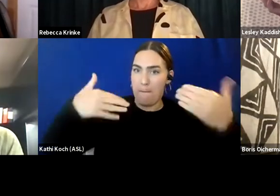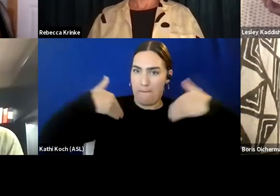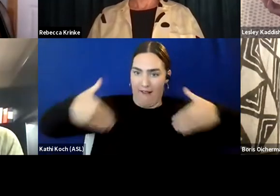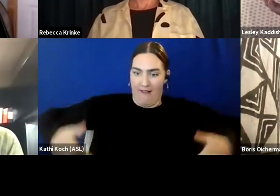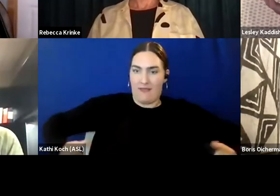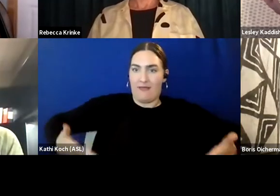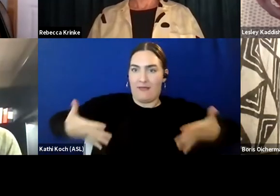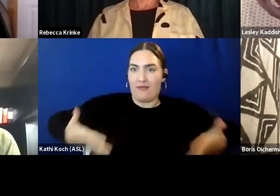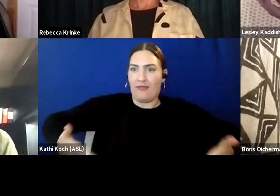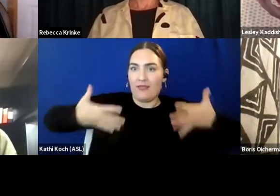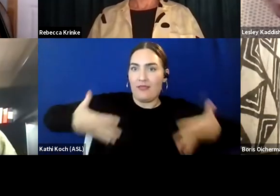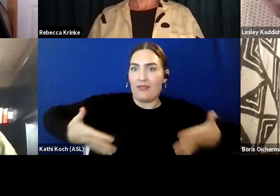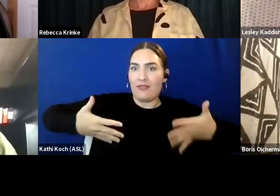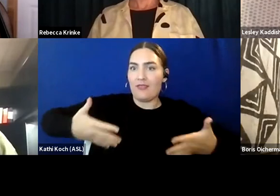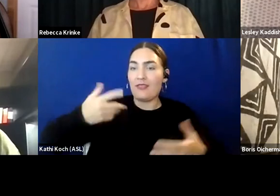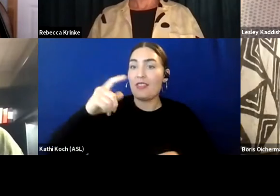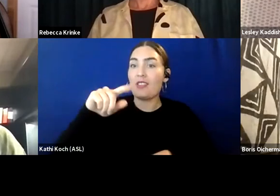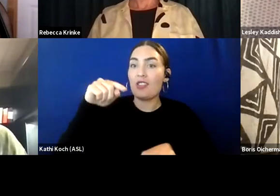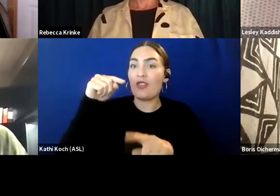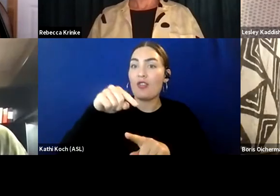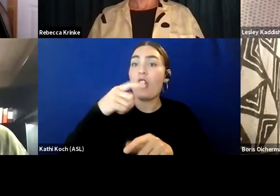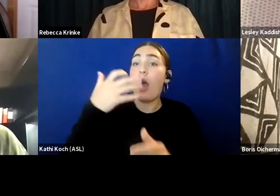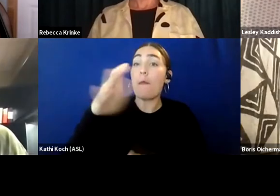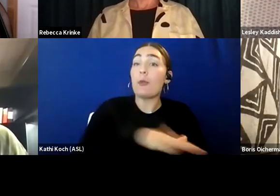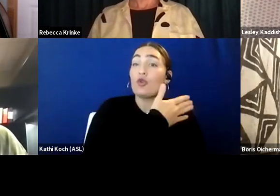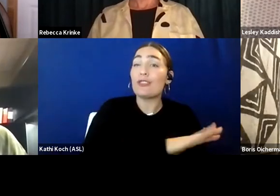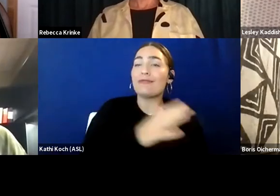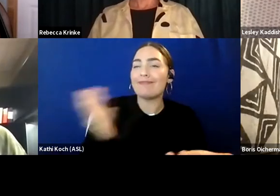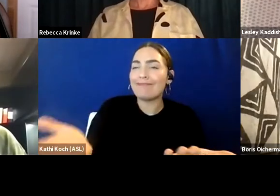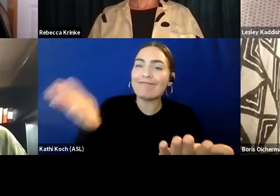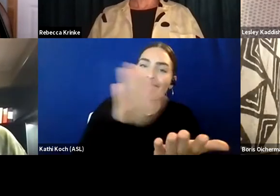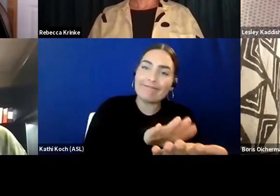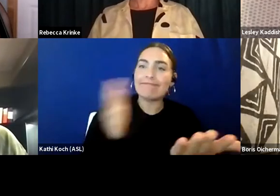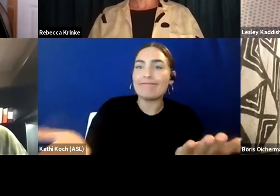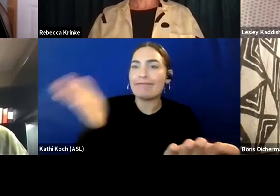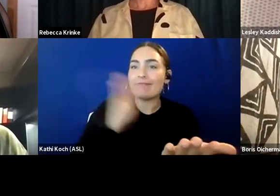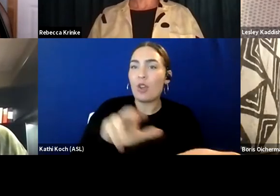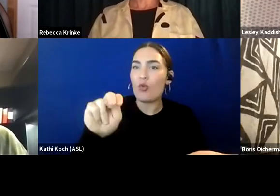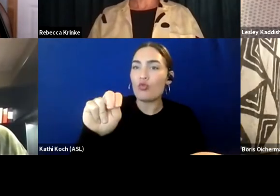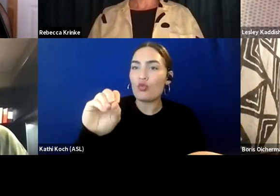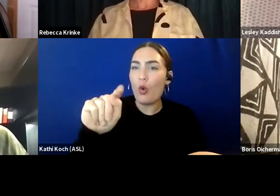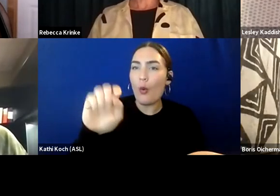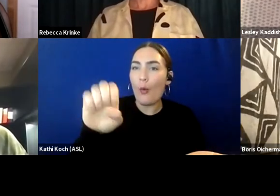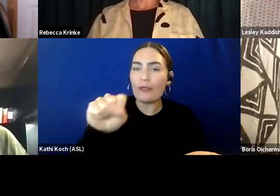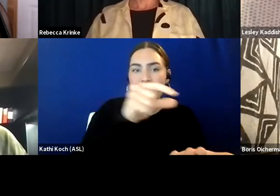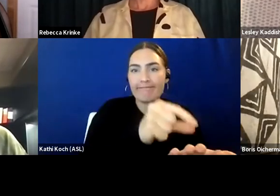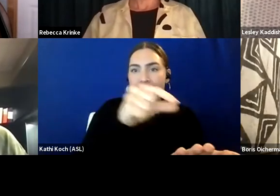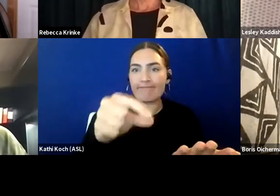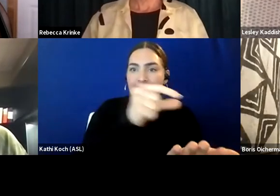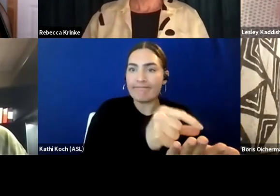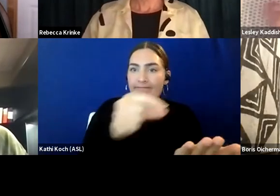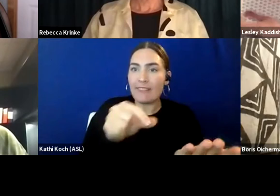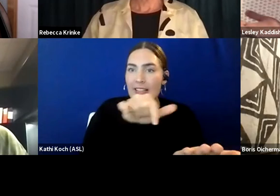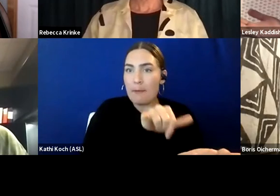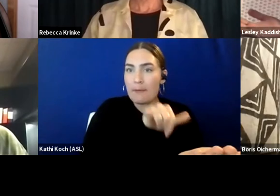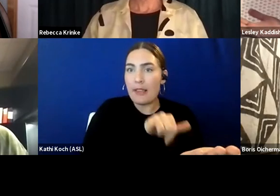because the music, the page, the notes may be the same, but the fact